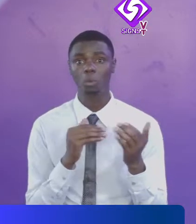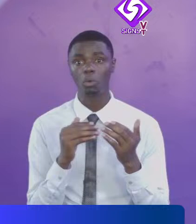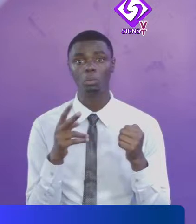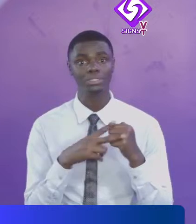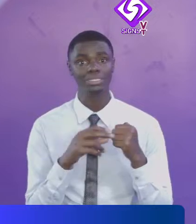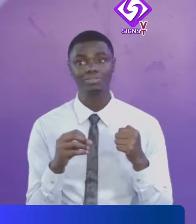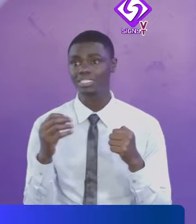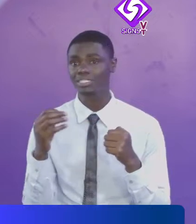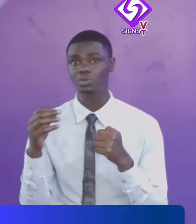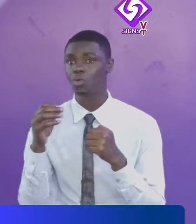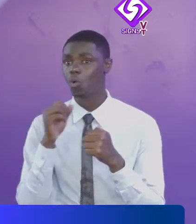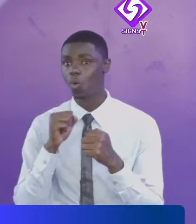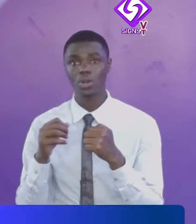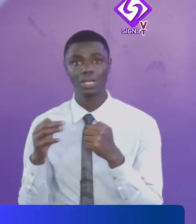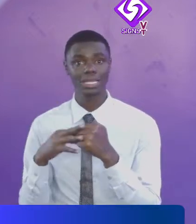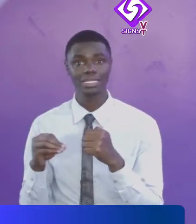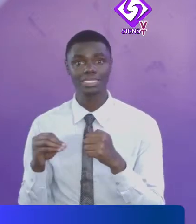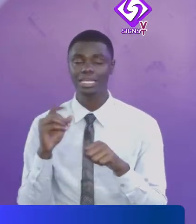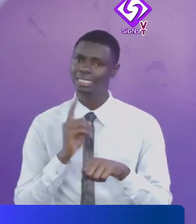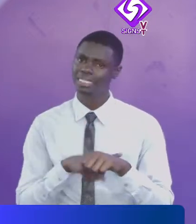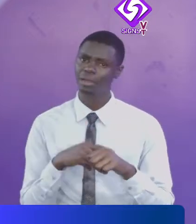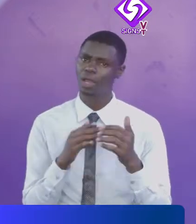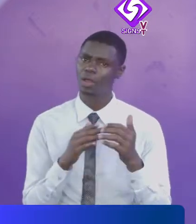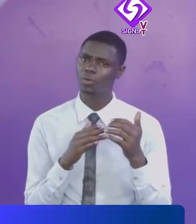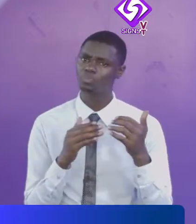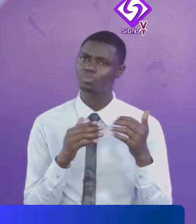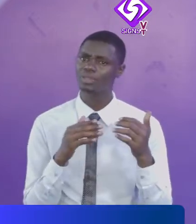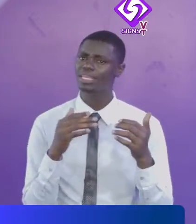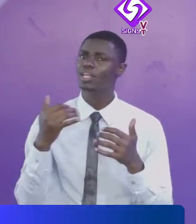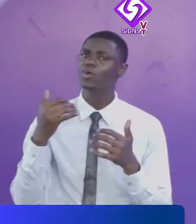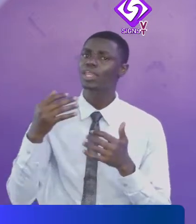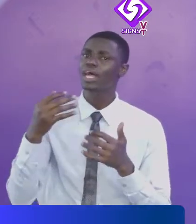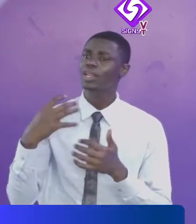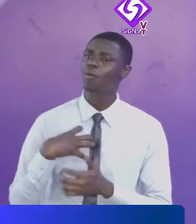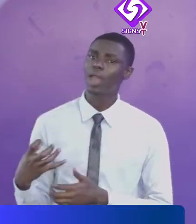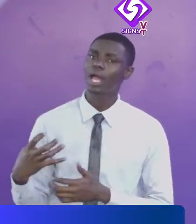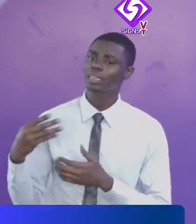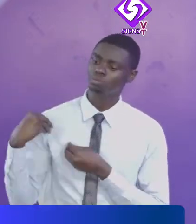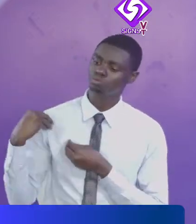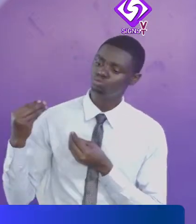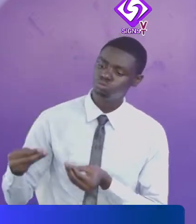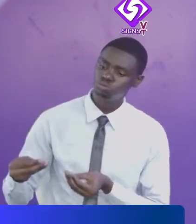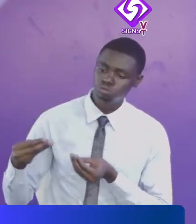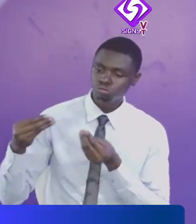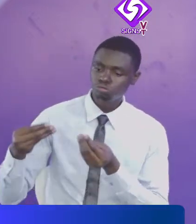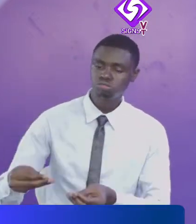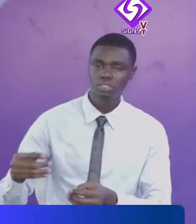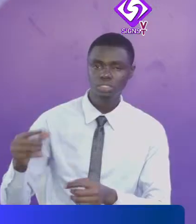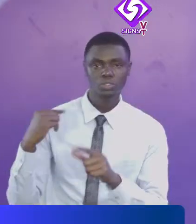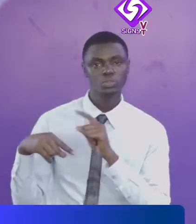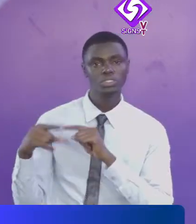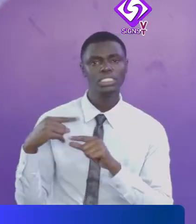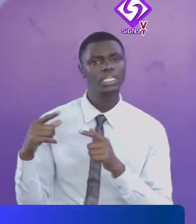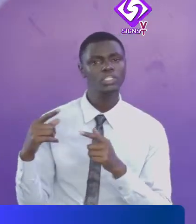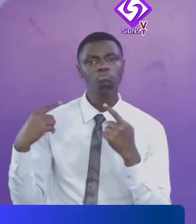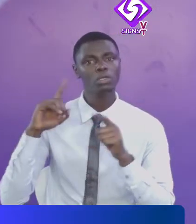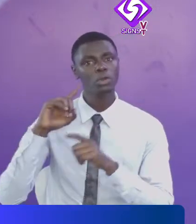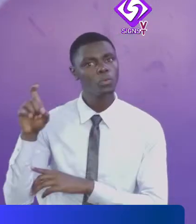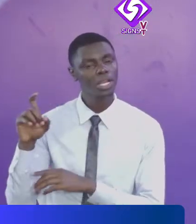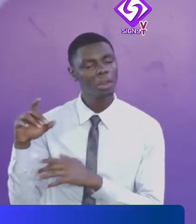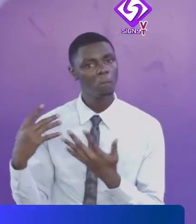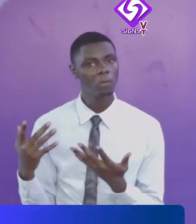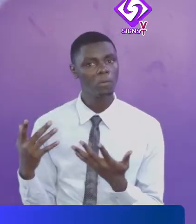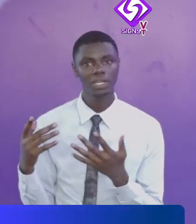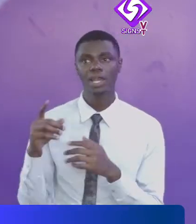70s. As they head into that, that wealth needs to shift hands. Is the next generation ready? Or is it going to be a scenario where